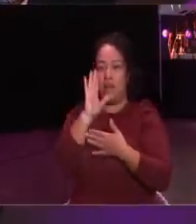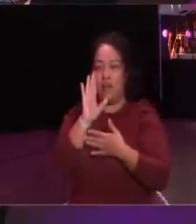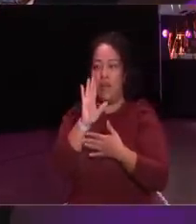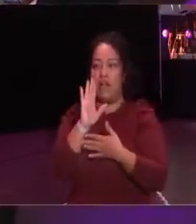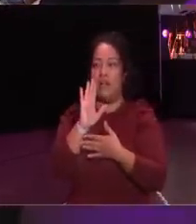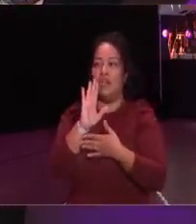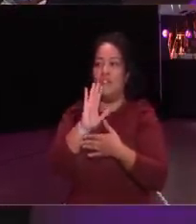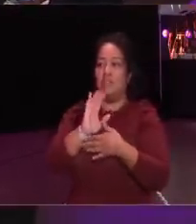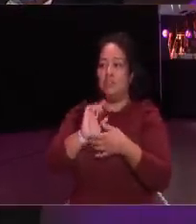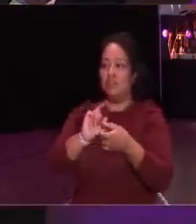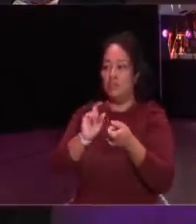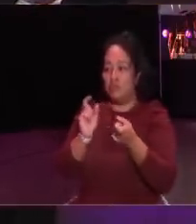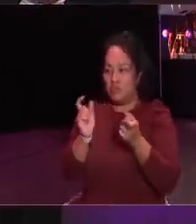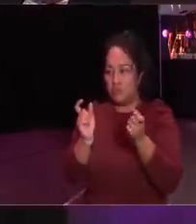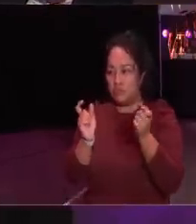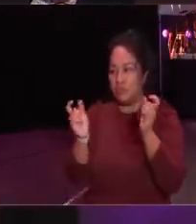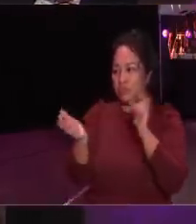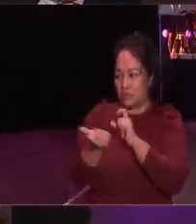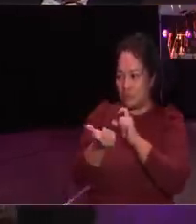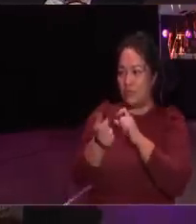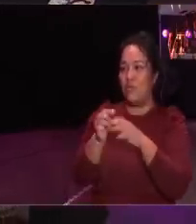transforms.